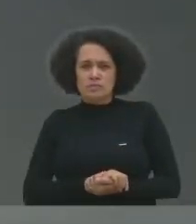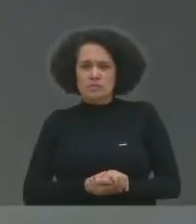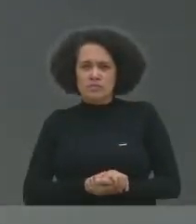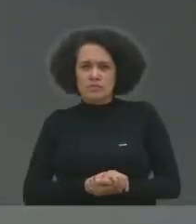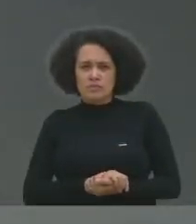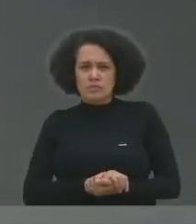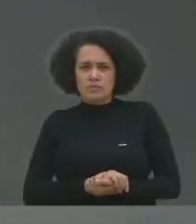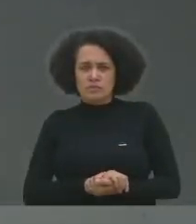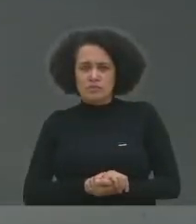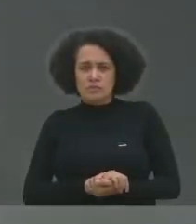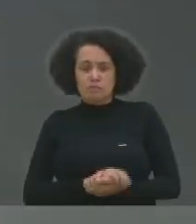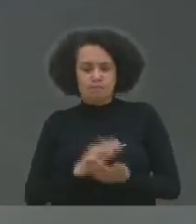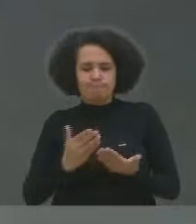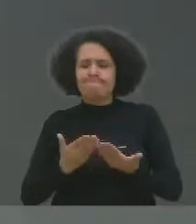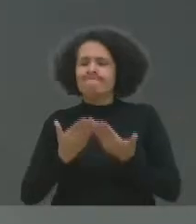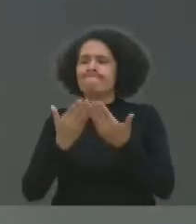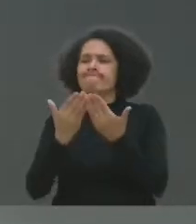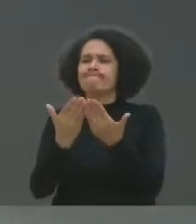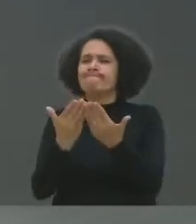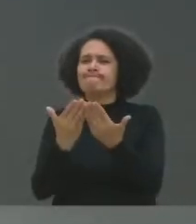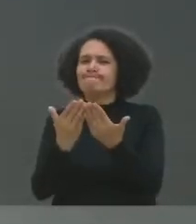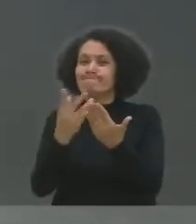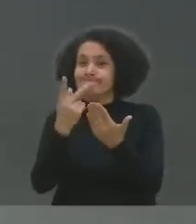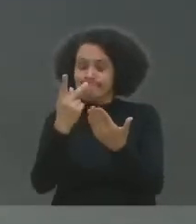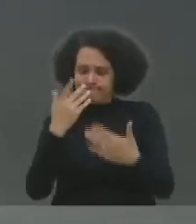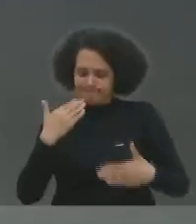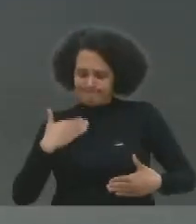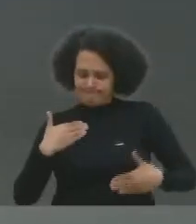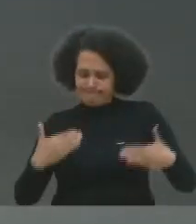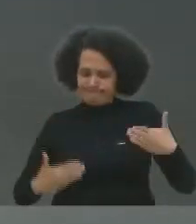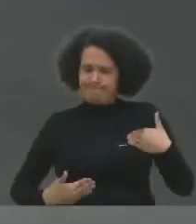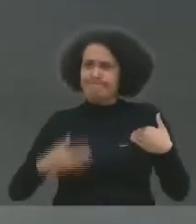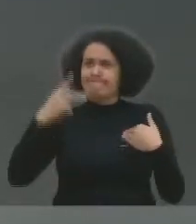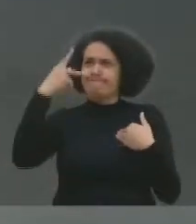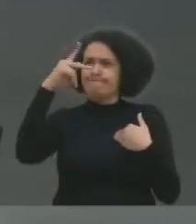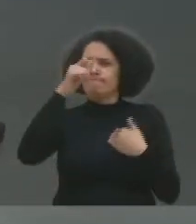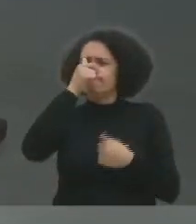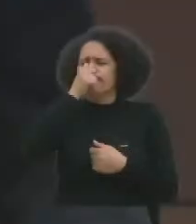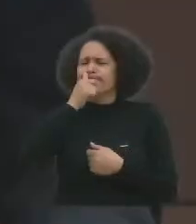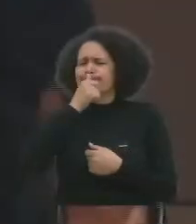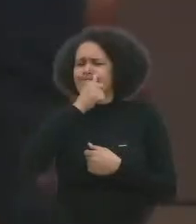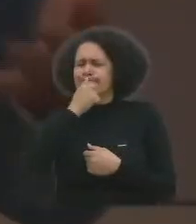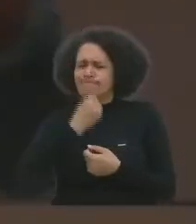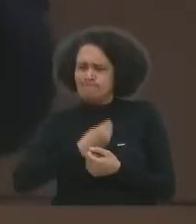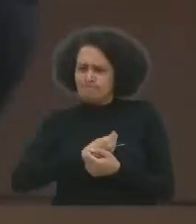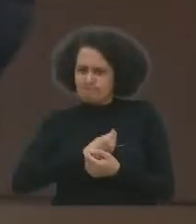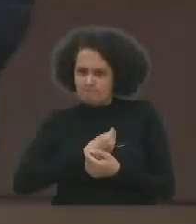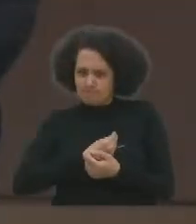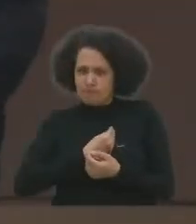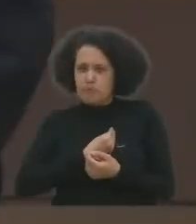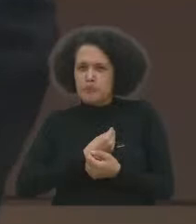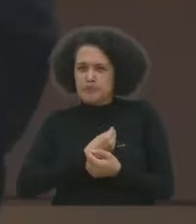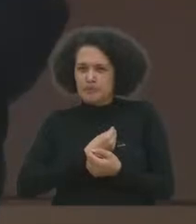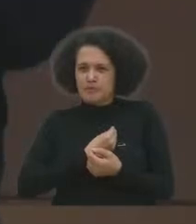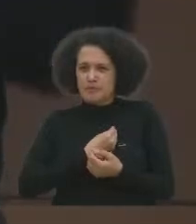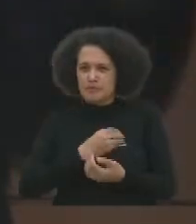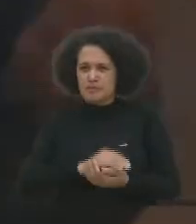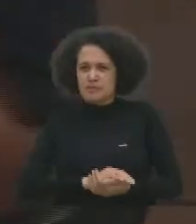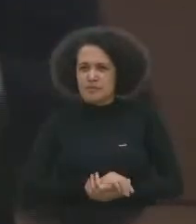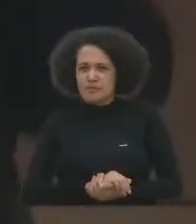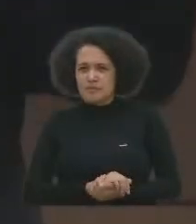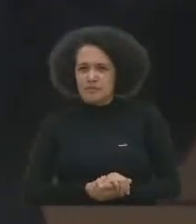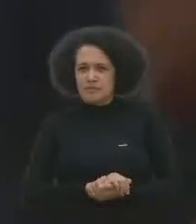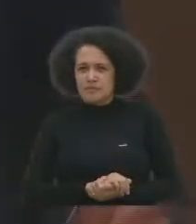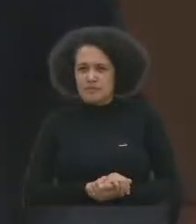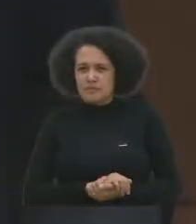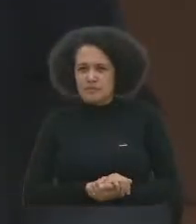sacrifice. Ofereceis os vossos corpos como um sacrifício vivo. And where do we get that new way,